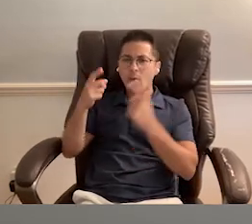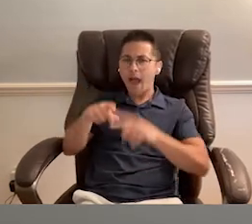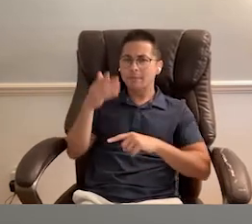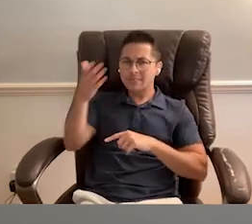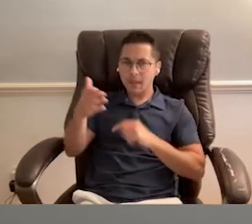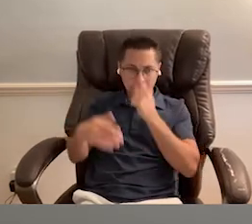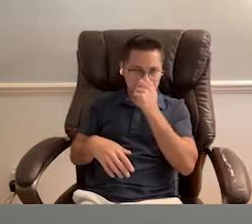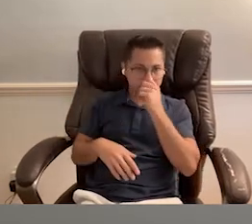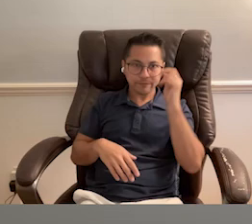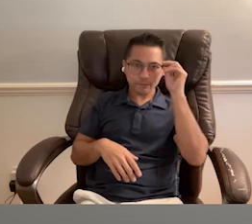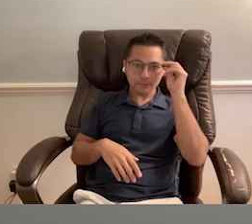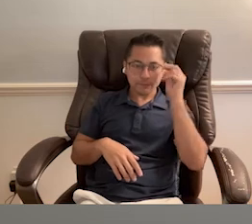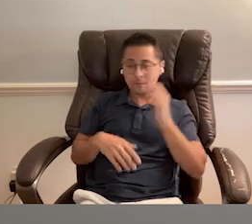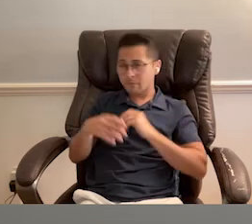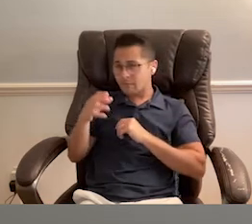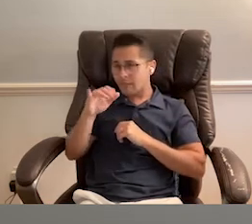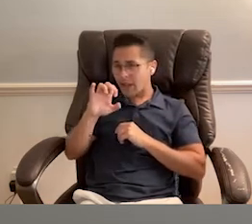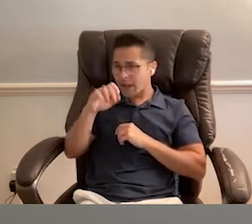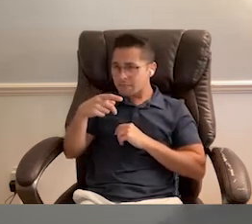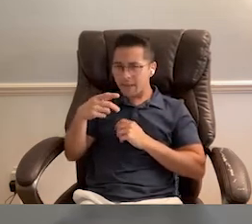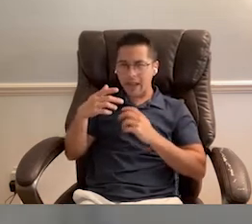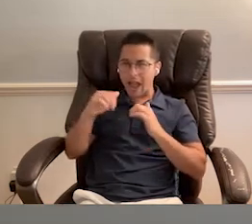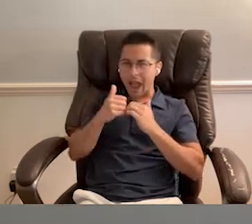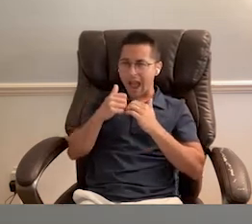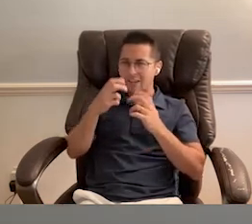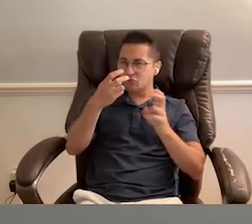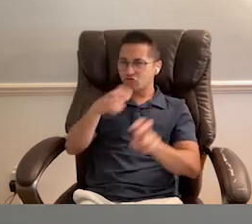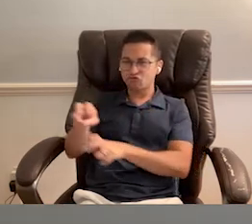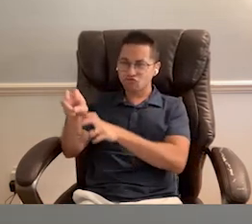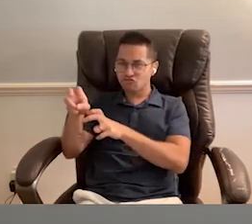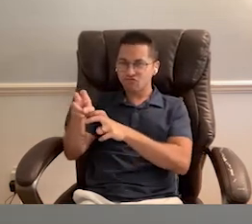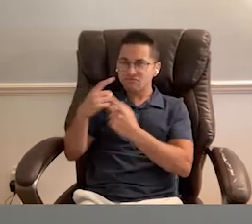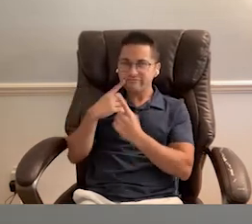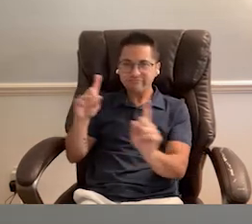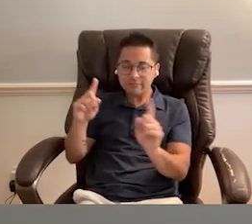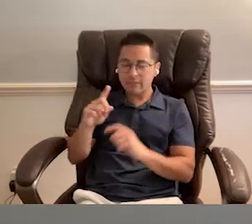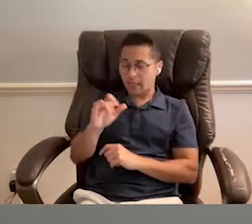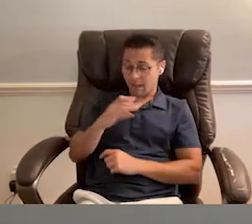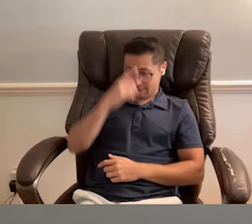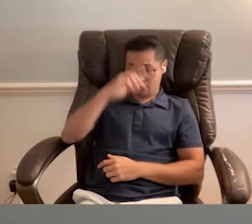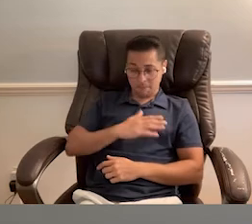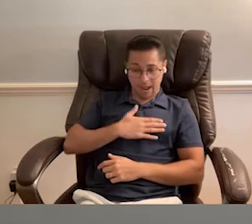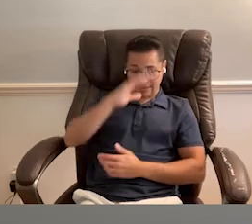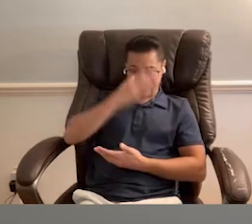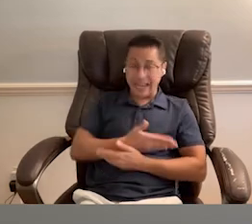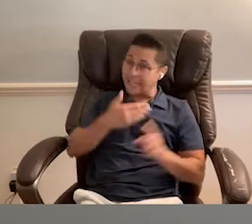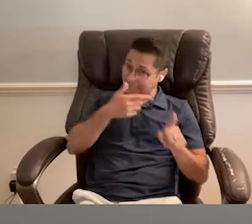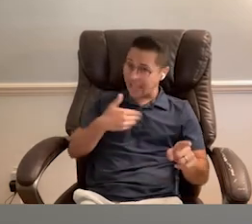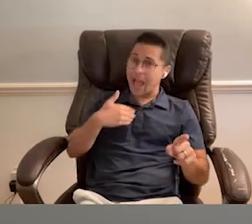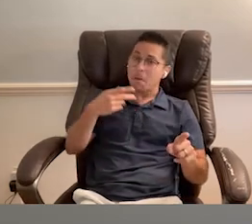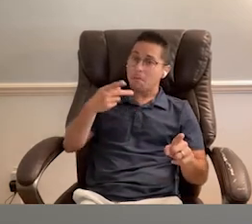then? Like the IEP, how does it transition? Because like in my son's case, he has a